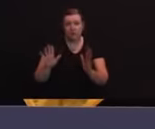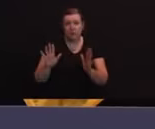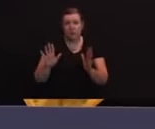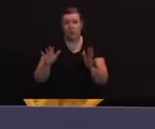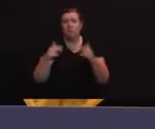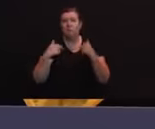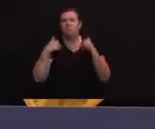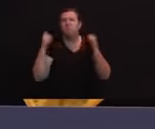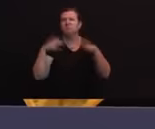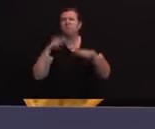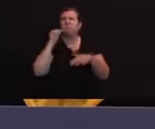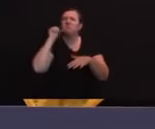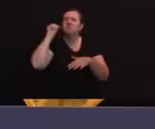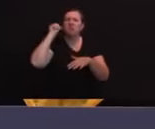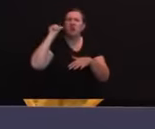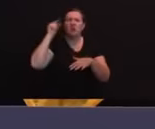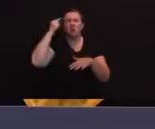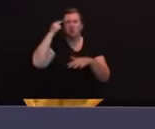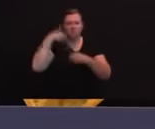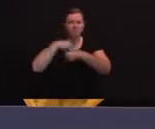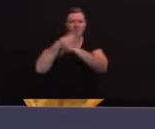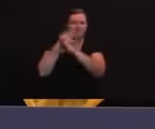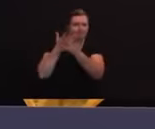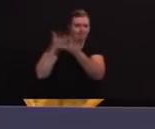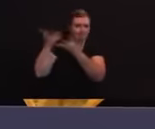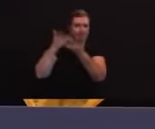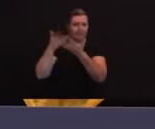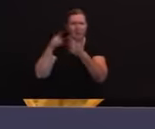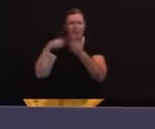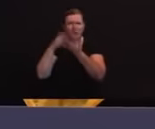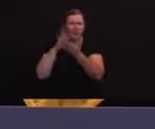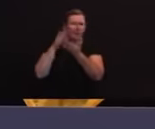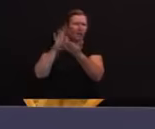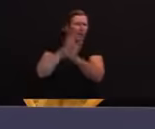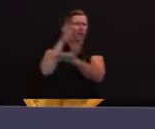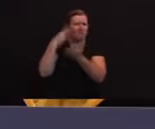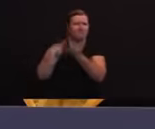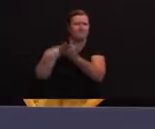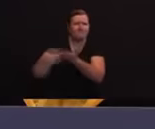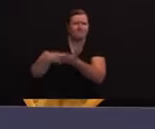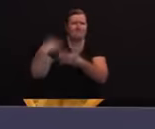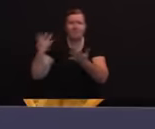and myself yesterday. And I think we're going to,